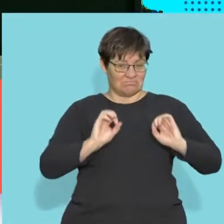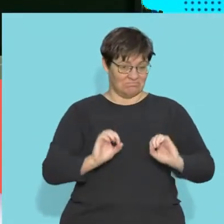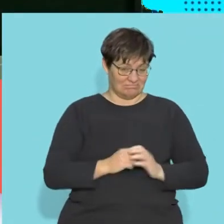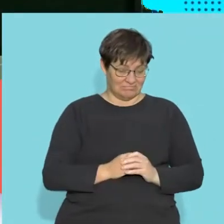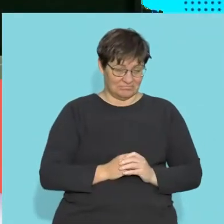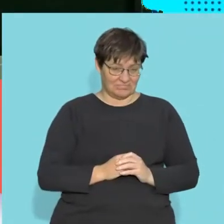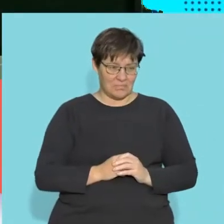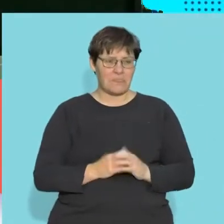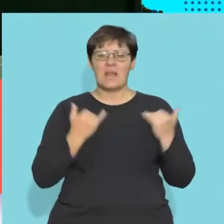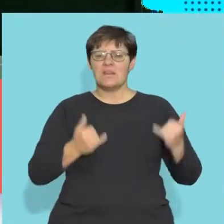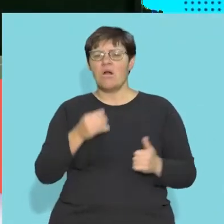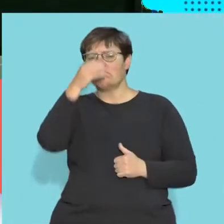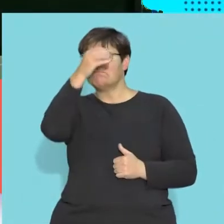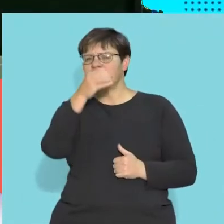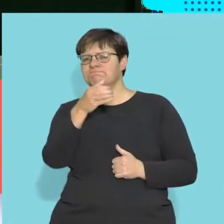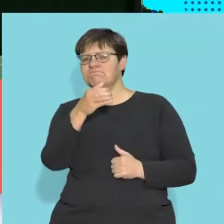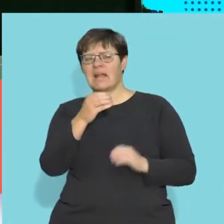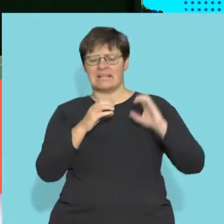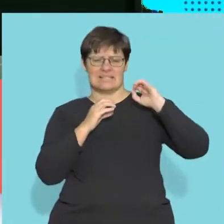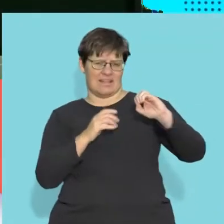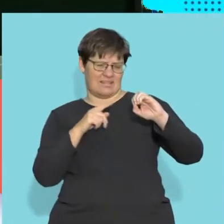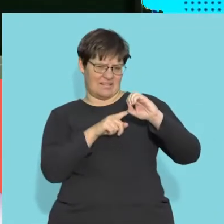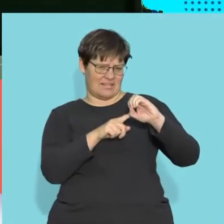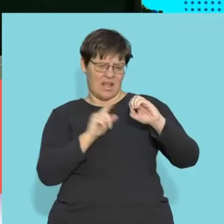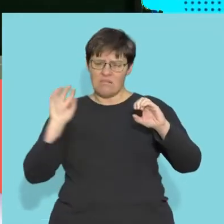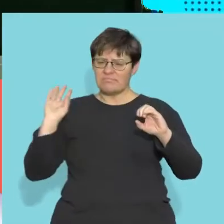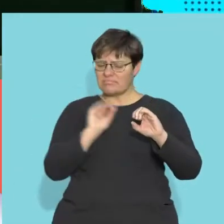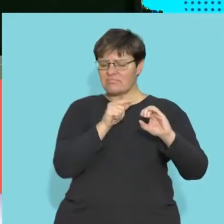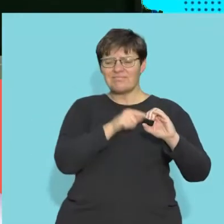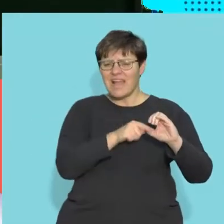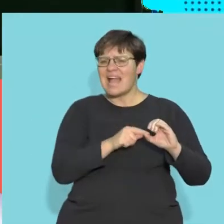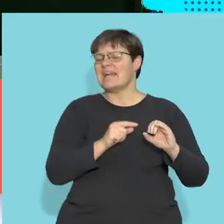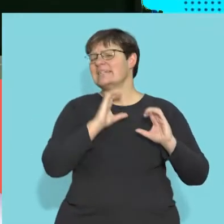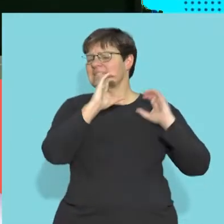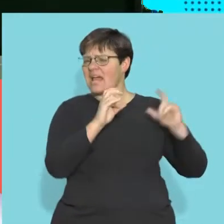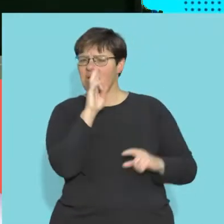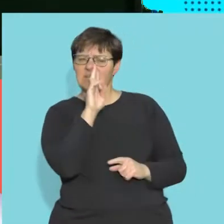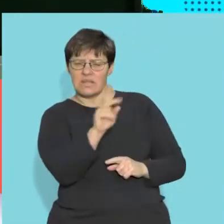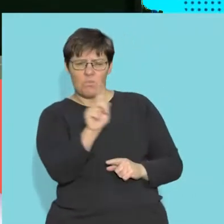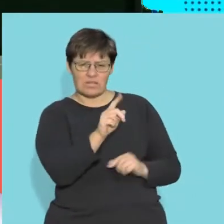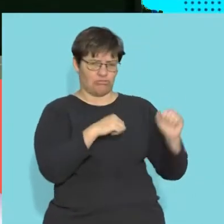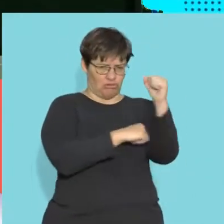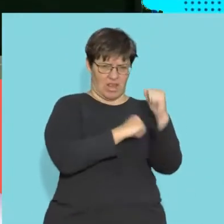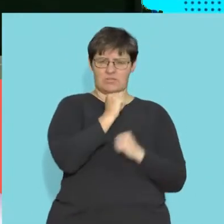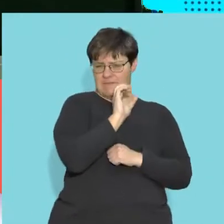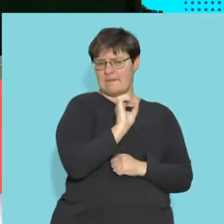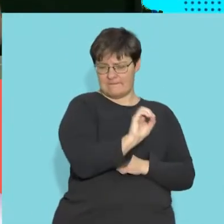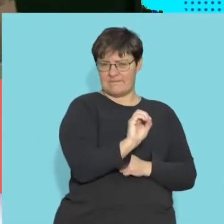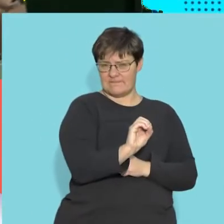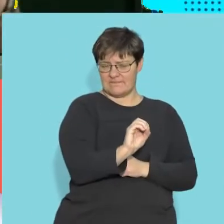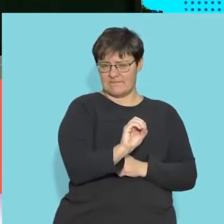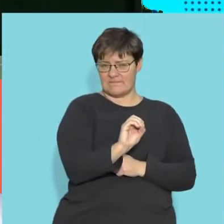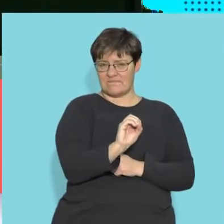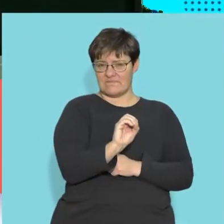We're looking at this concept of a cell. And we look at the concept of a cell, we can see that there's a structure that has